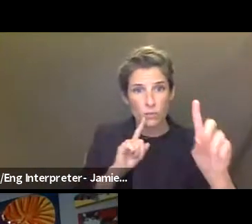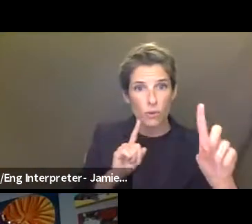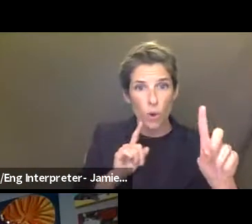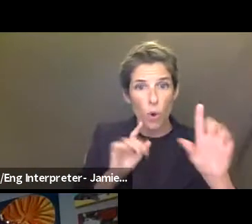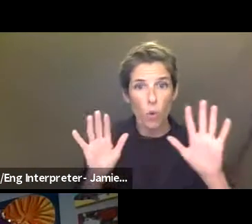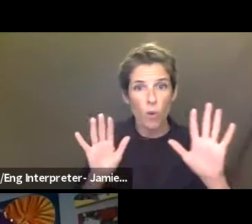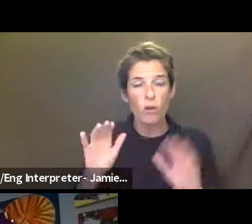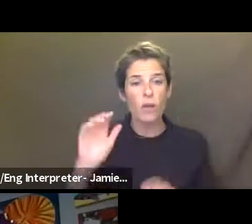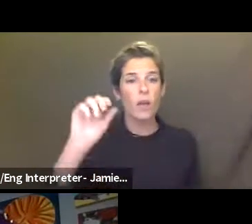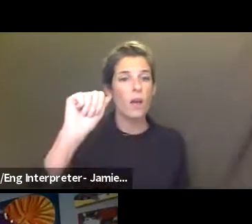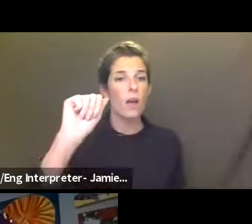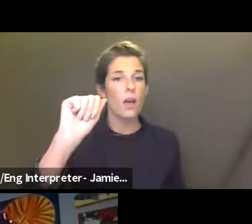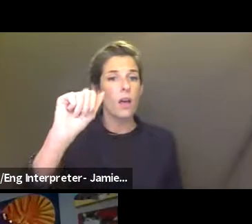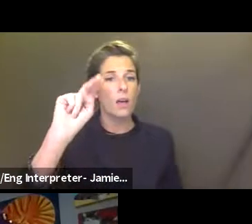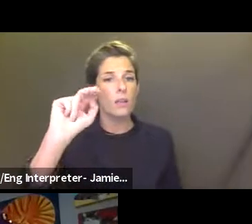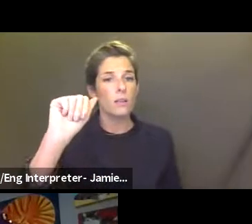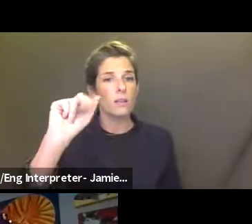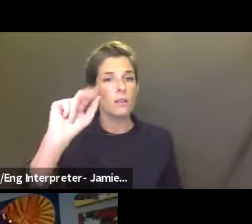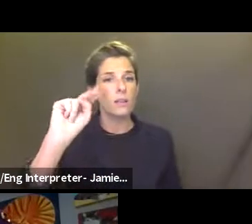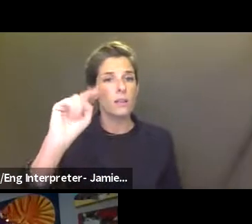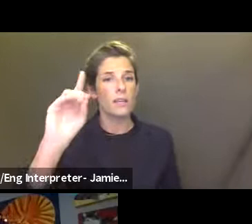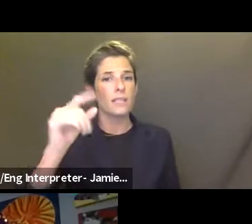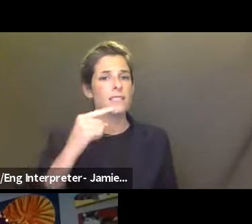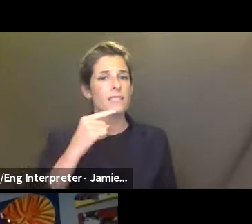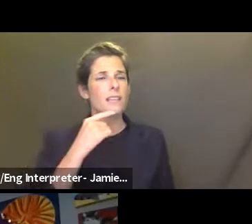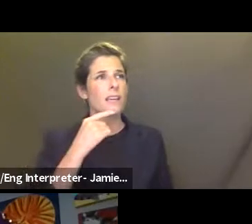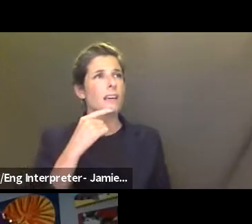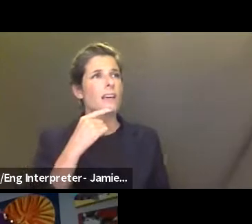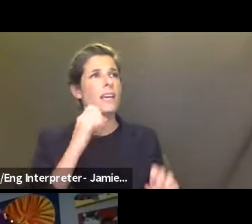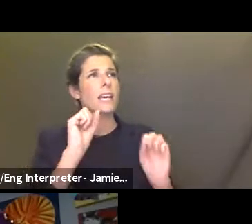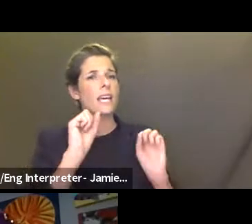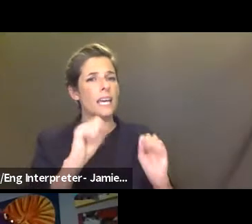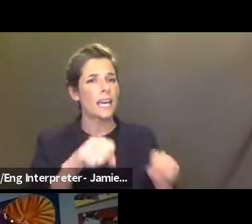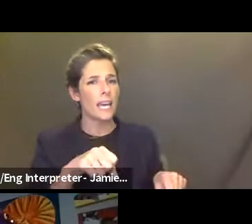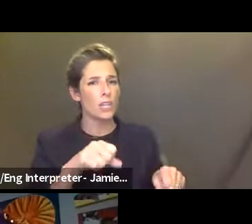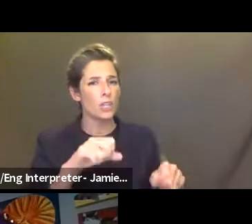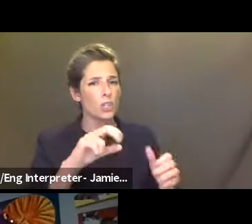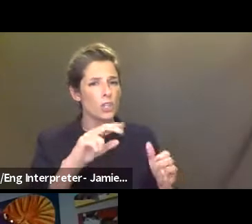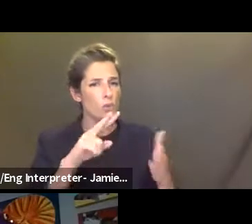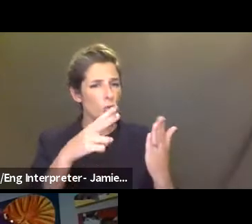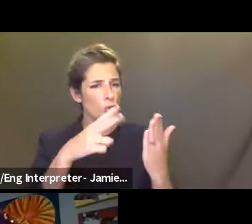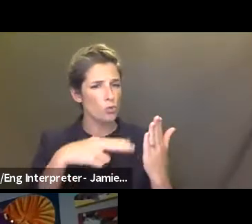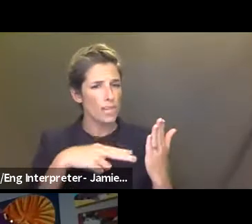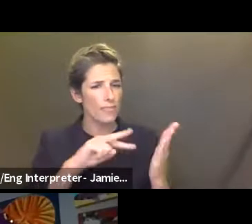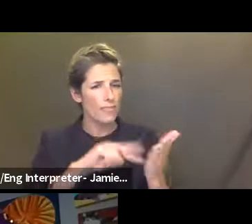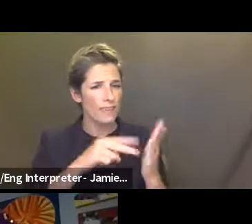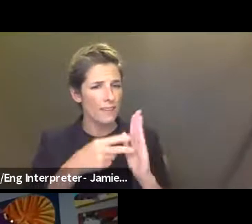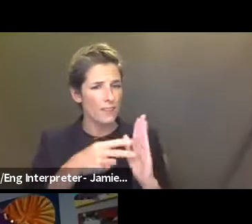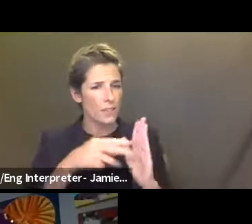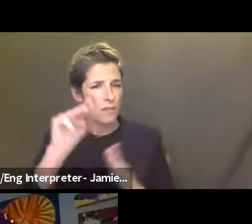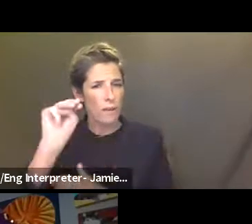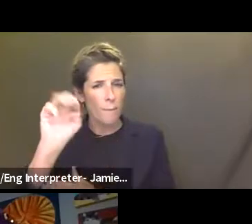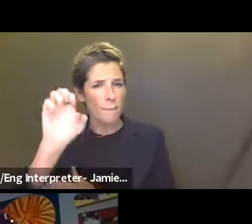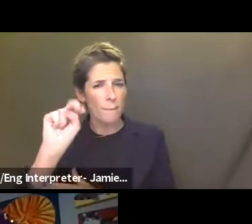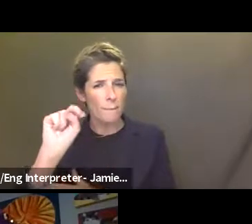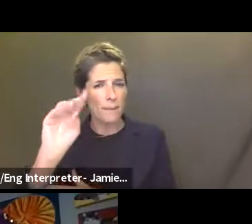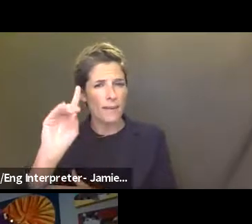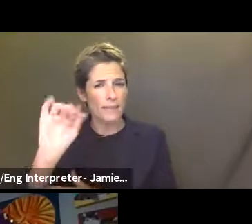do you want to start? I was just asking Joel to read the definition of mending again. Yeah,